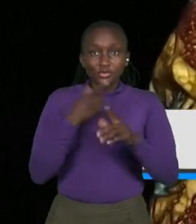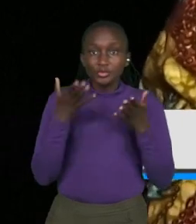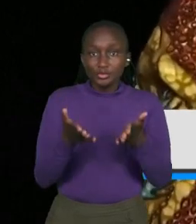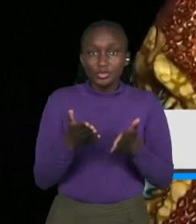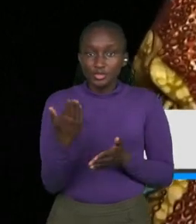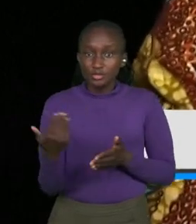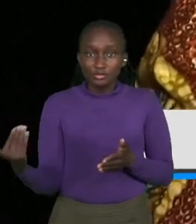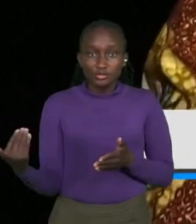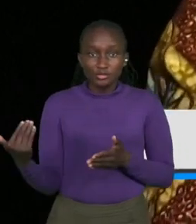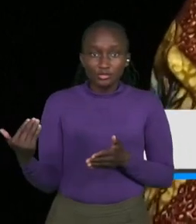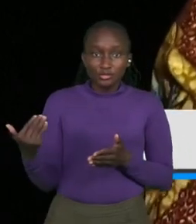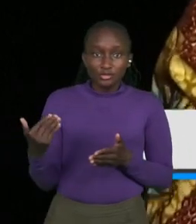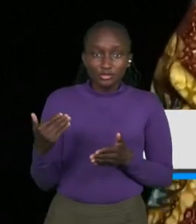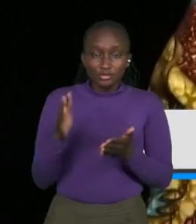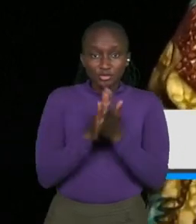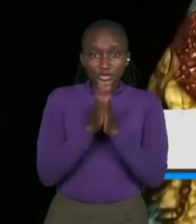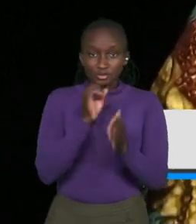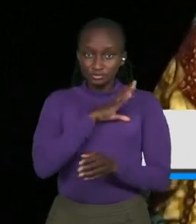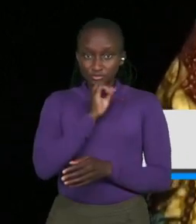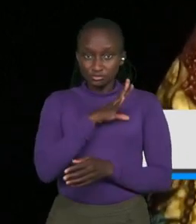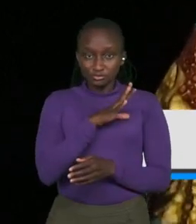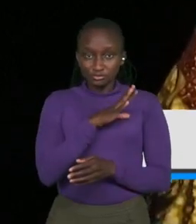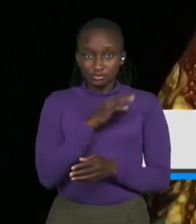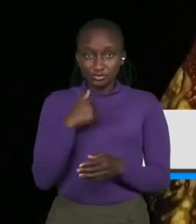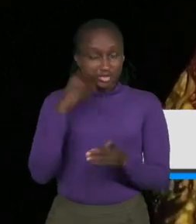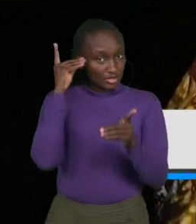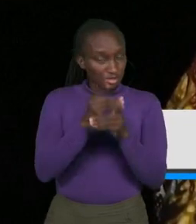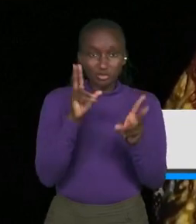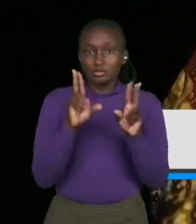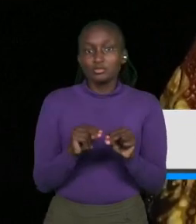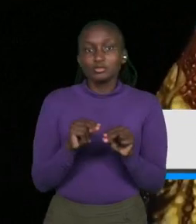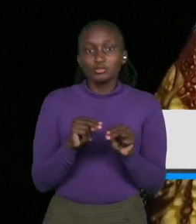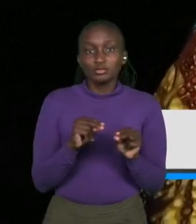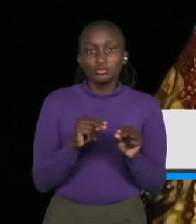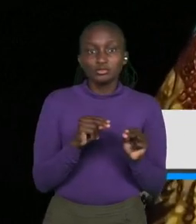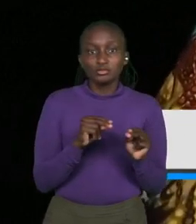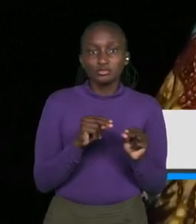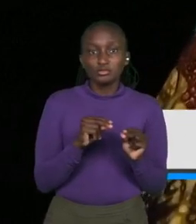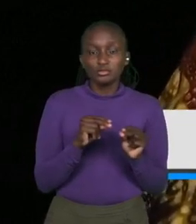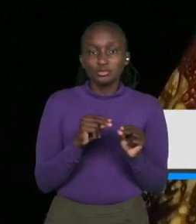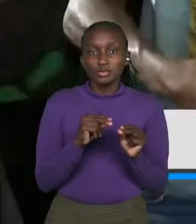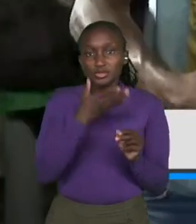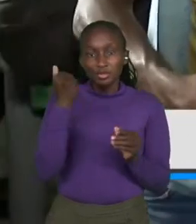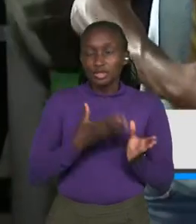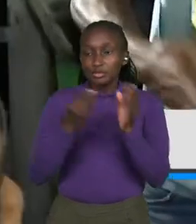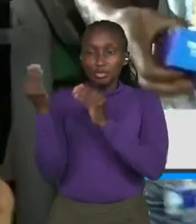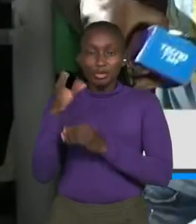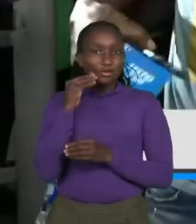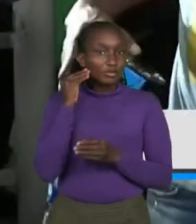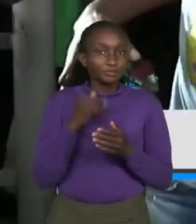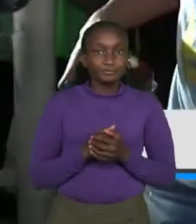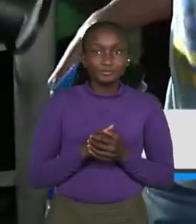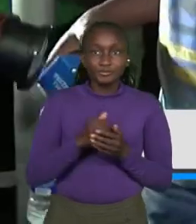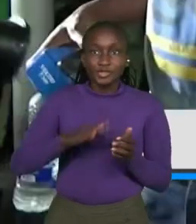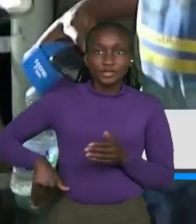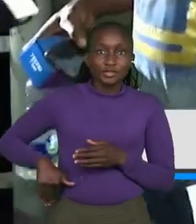kid, she's scared to go to school. So I decided, no, it's better we'll come back to our home. The